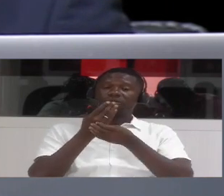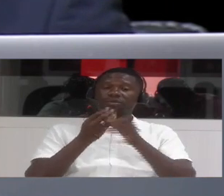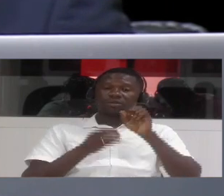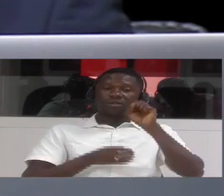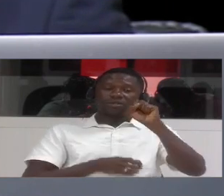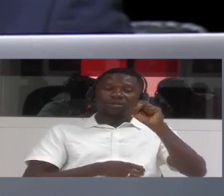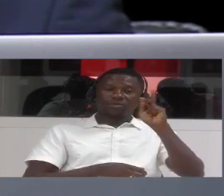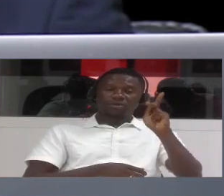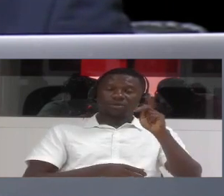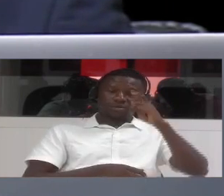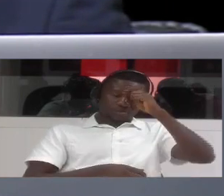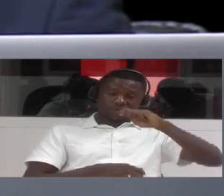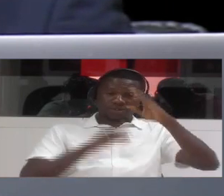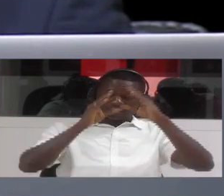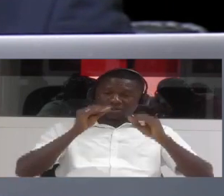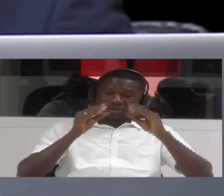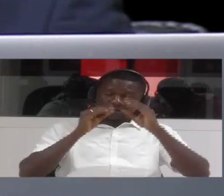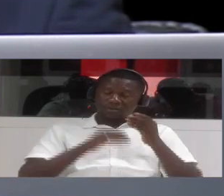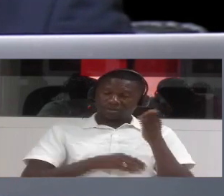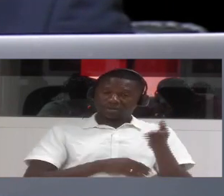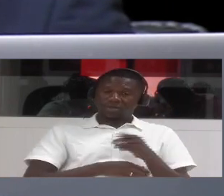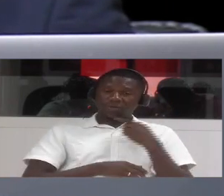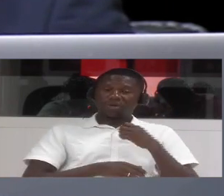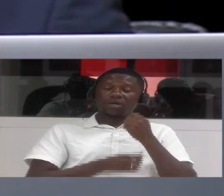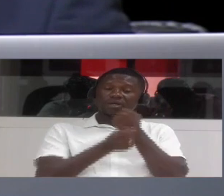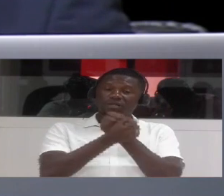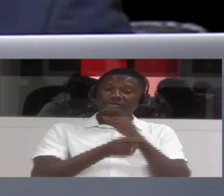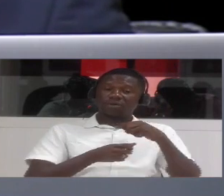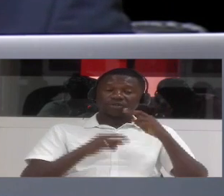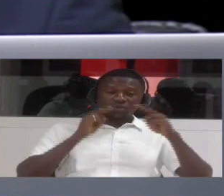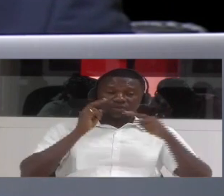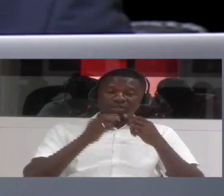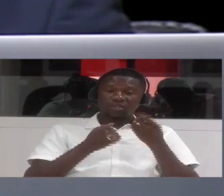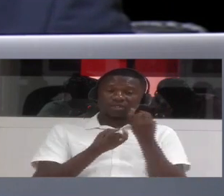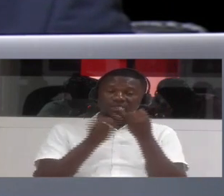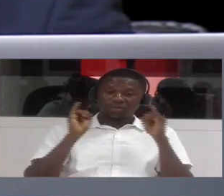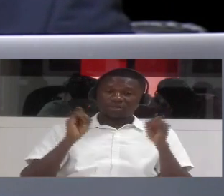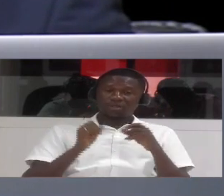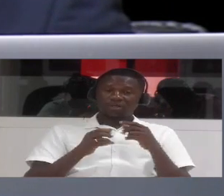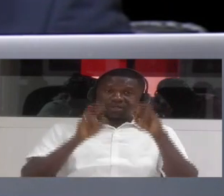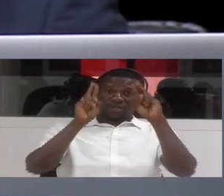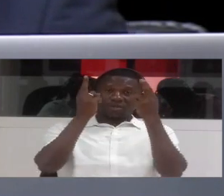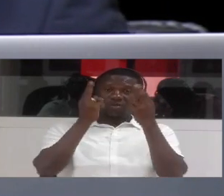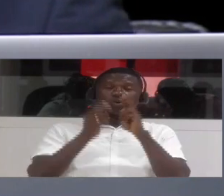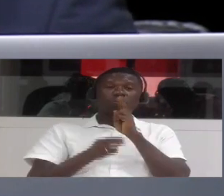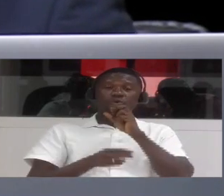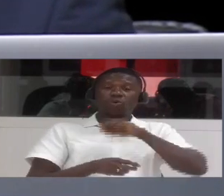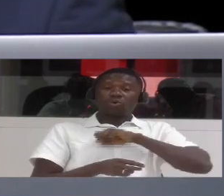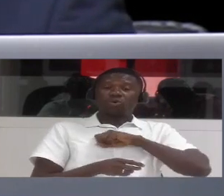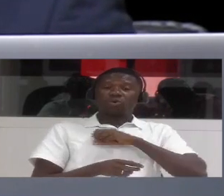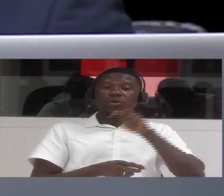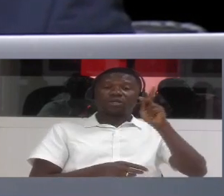were arrested for a story in the Independent entitled "Who Owns Kairaba Beach Hotel." Can you tell us about